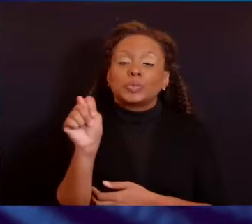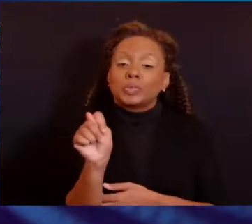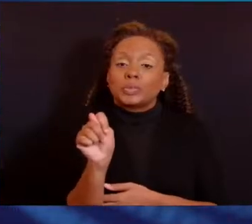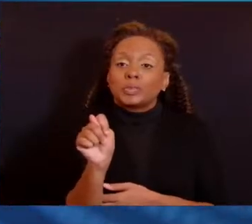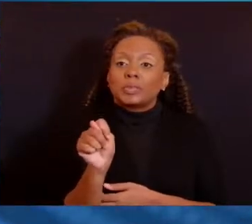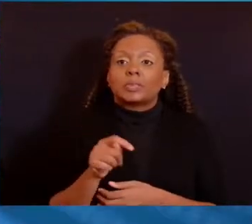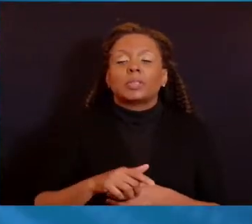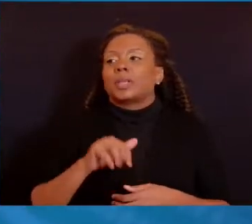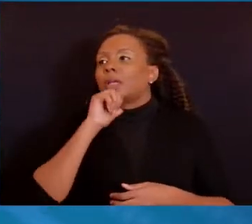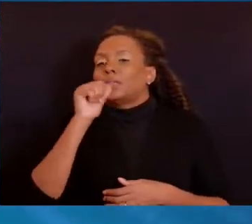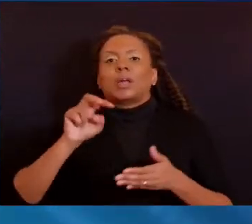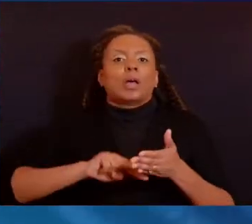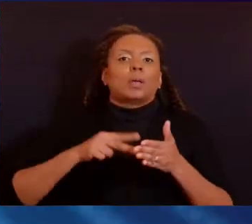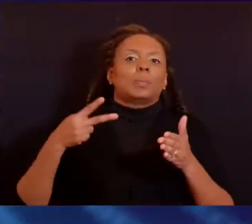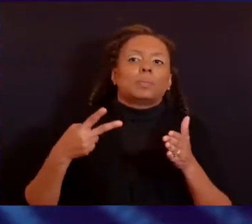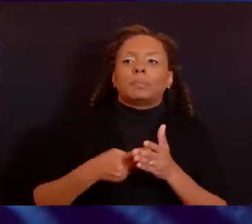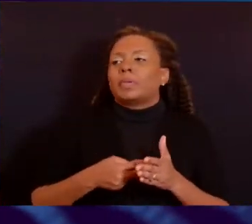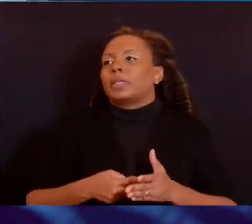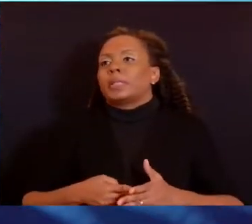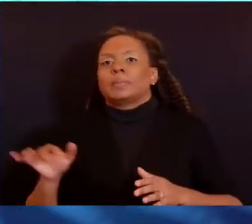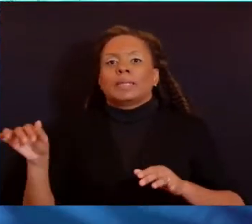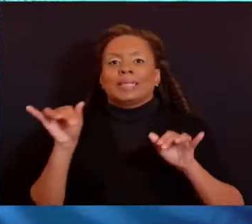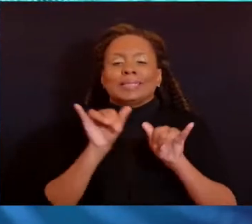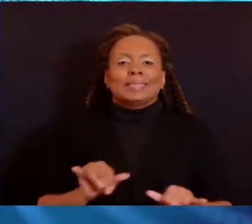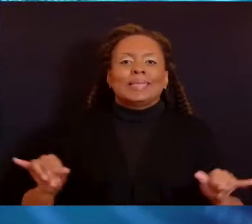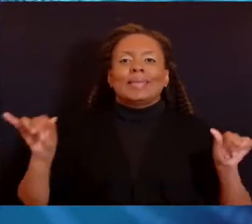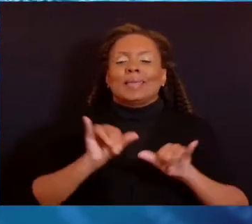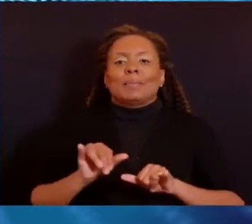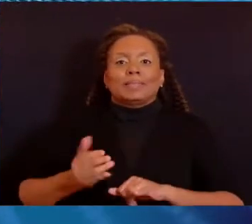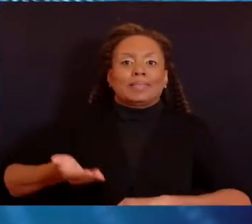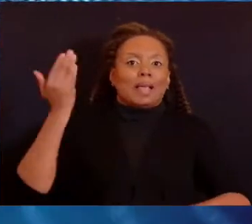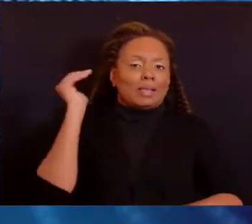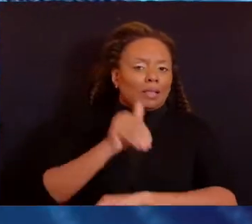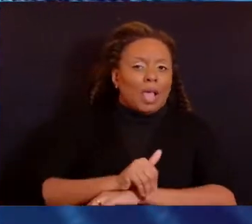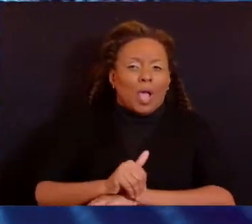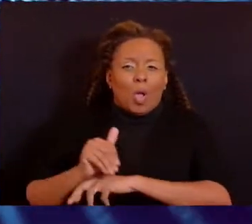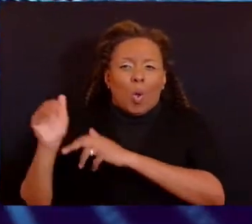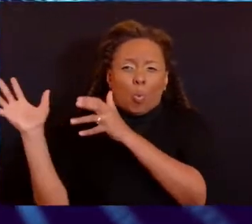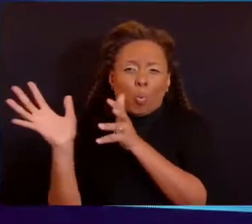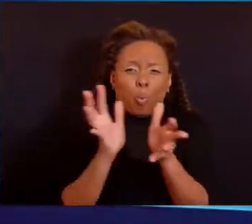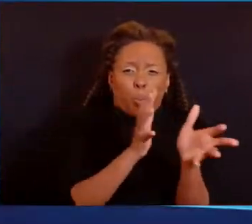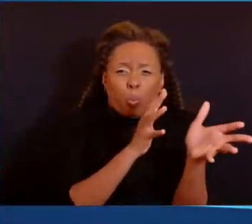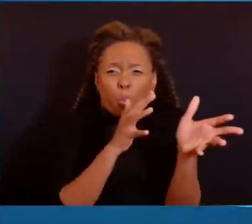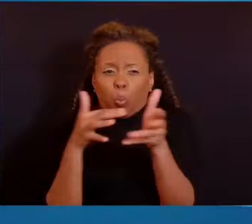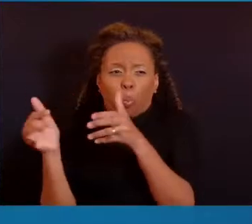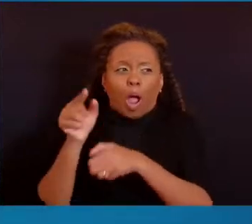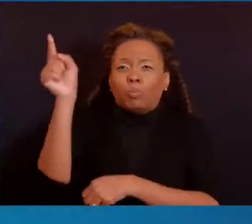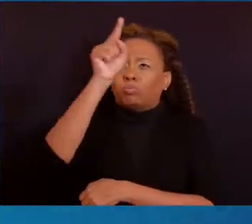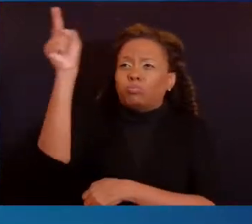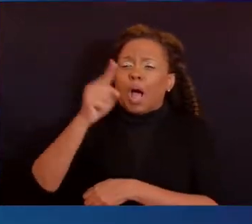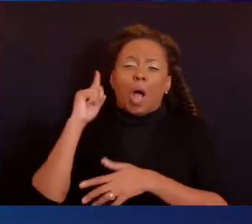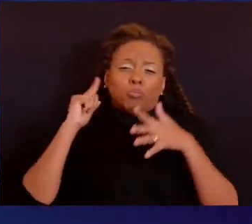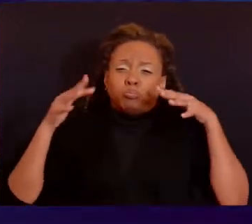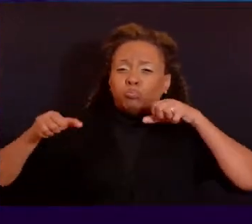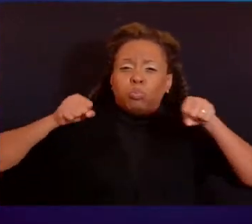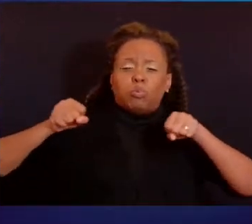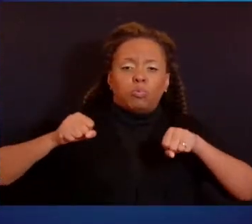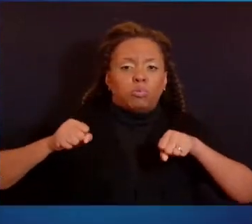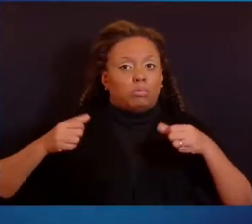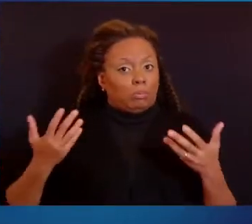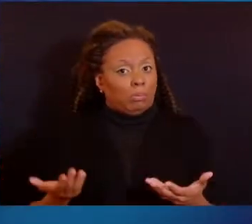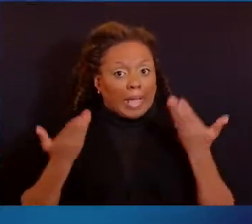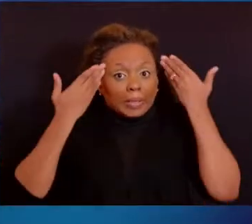going to get the same kind of wicked, intense activity you got last night. However, what I would urge Barbadians to